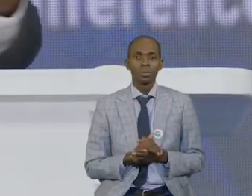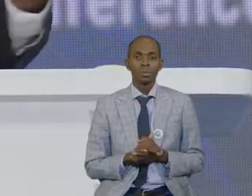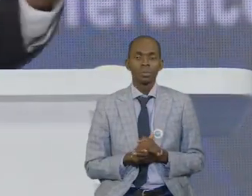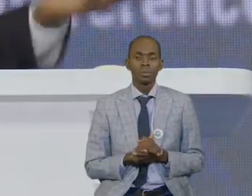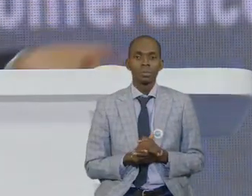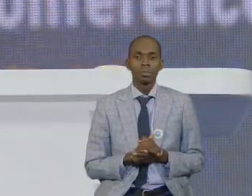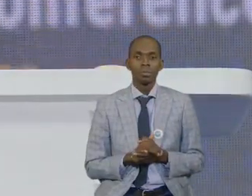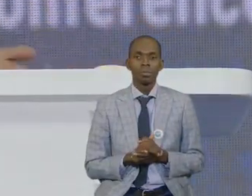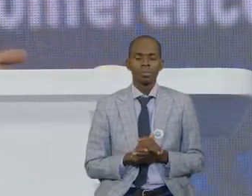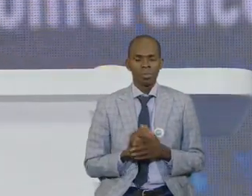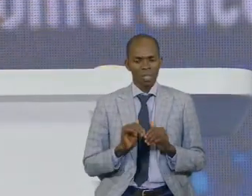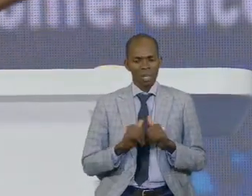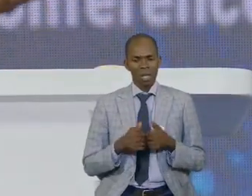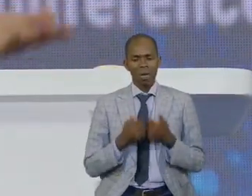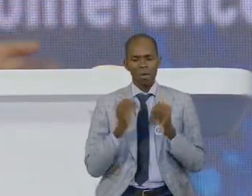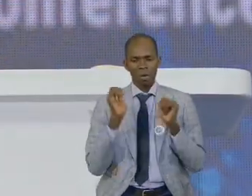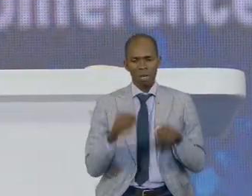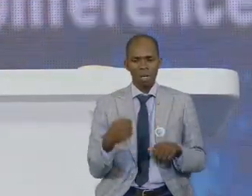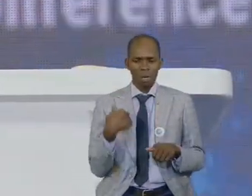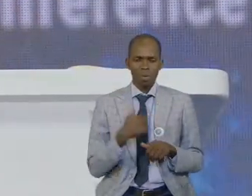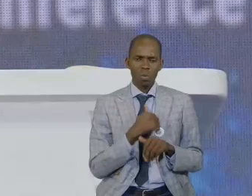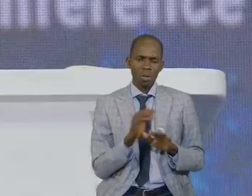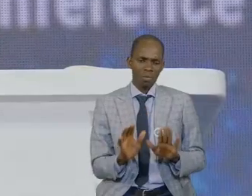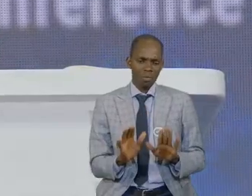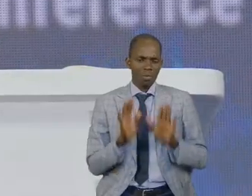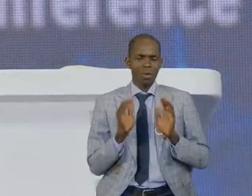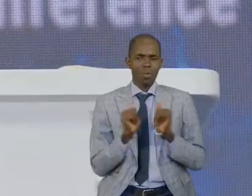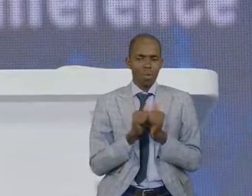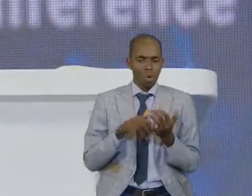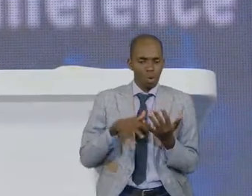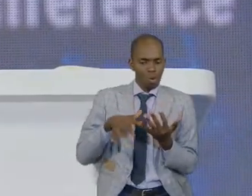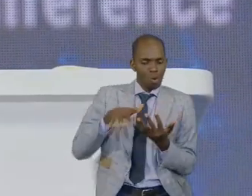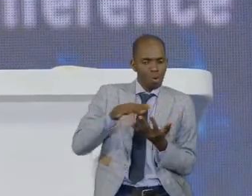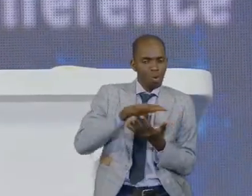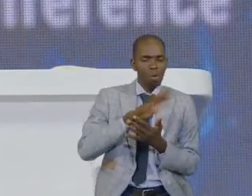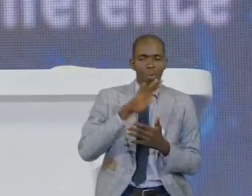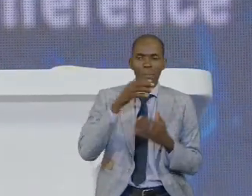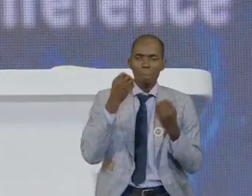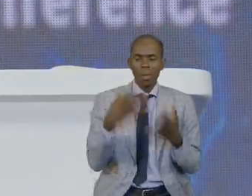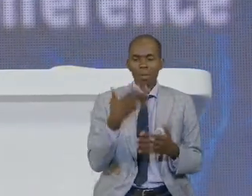How can we fear with all this that God has said?